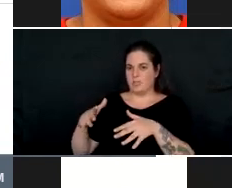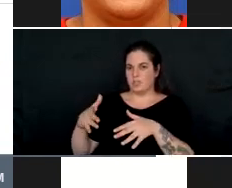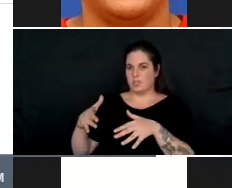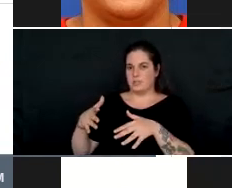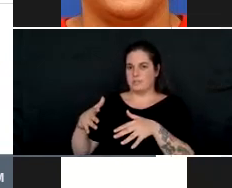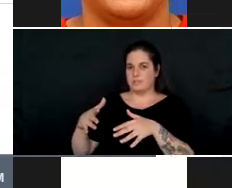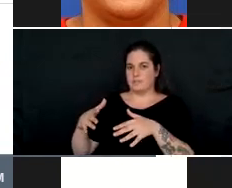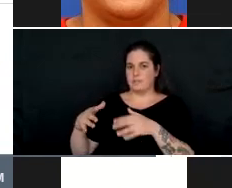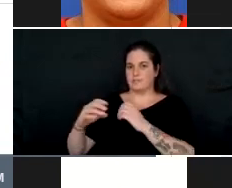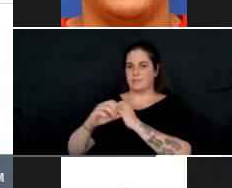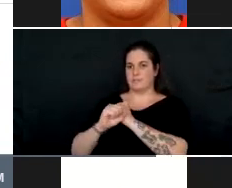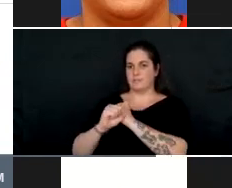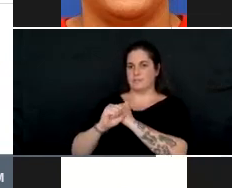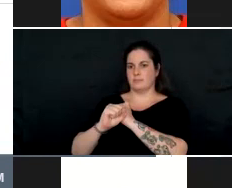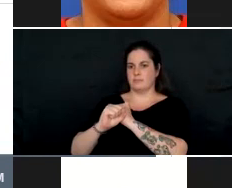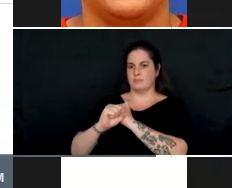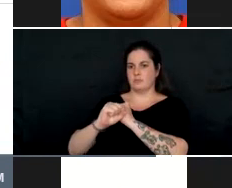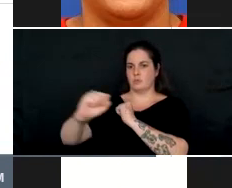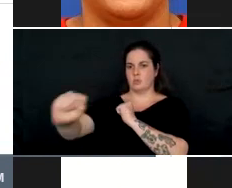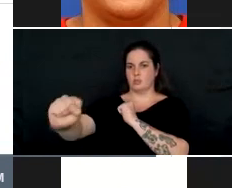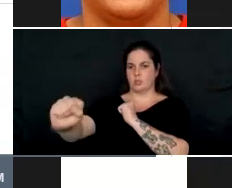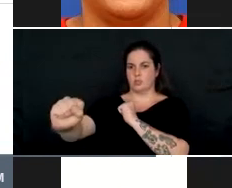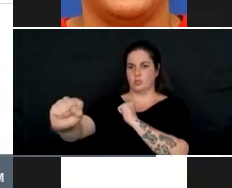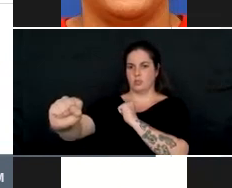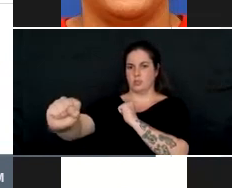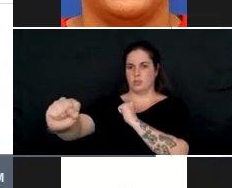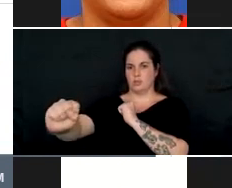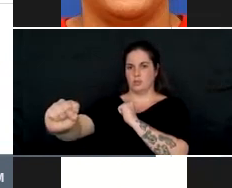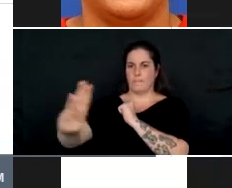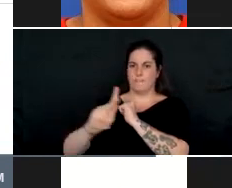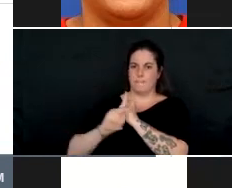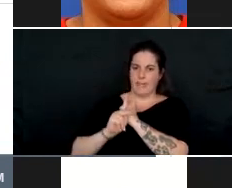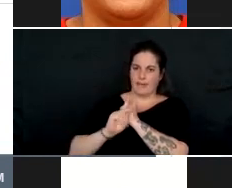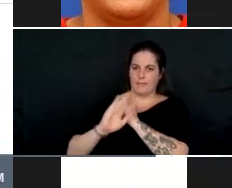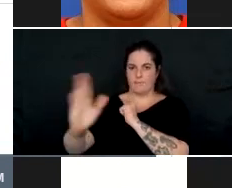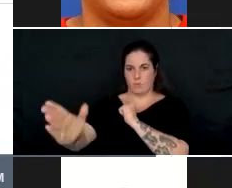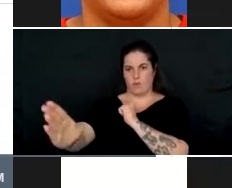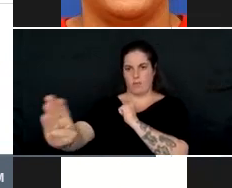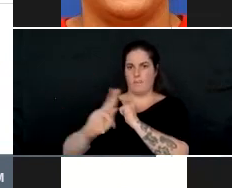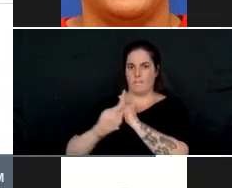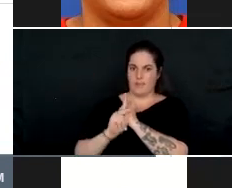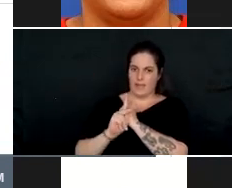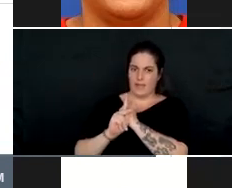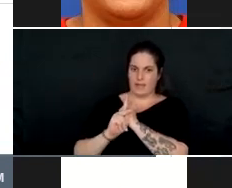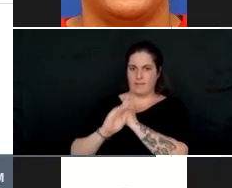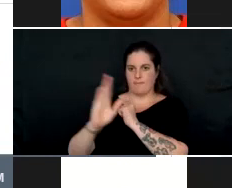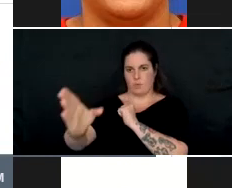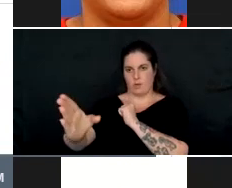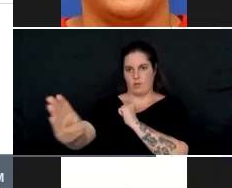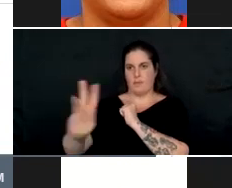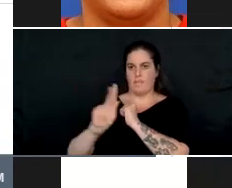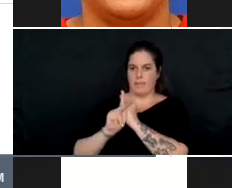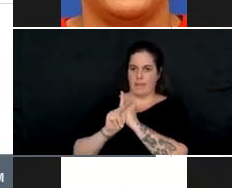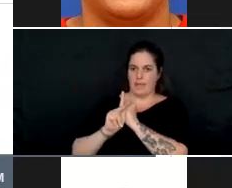medium is back and forth. You can see here by the arrows, right, represented by the motion